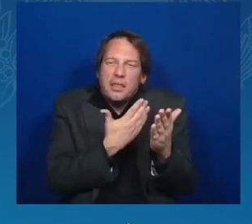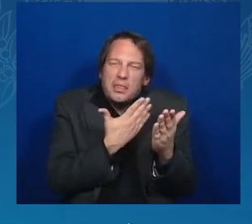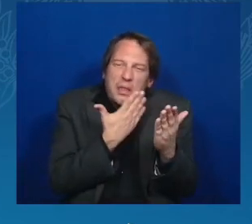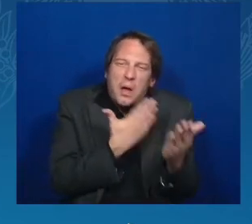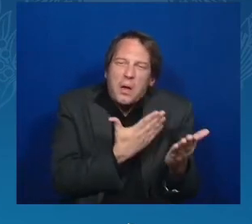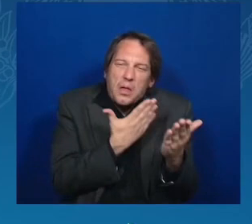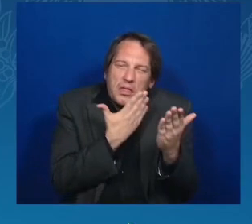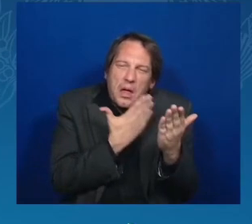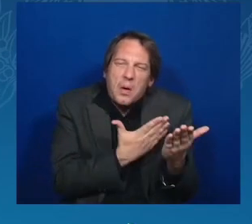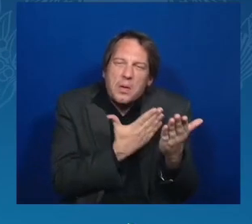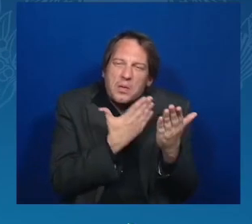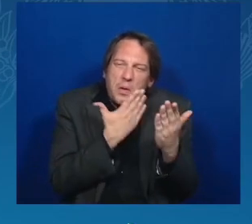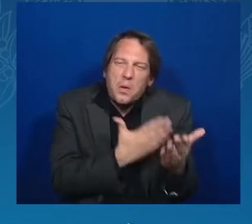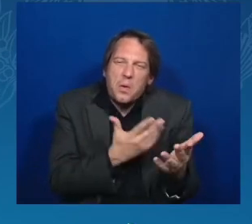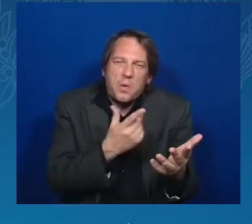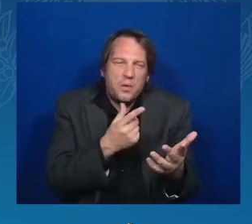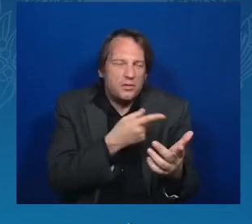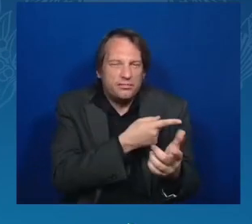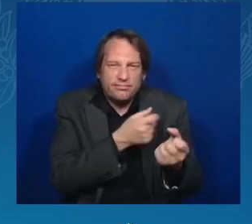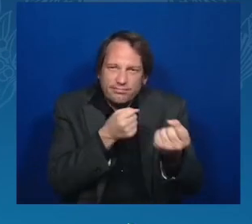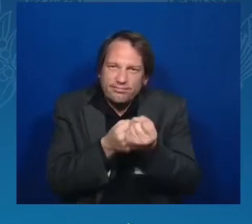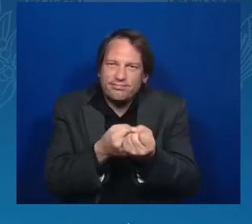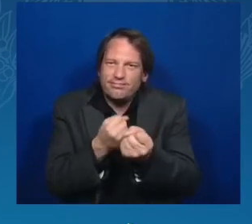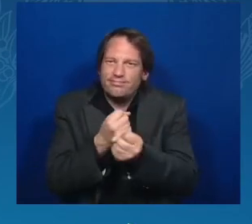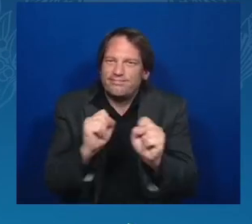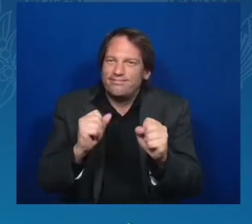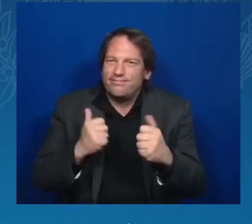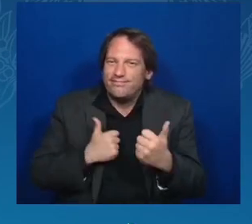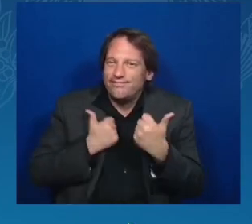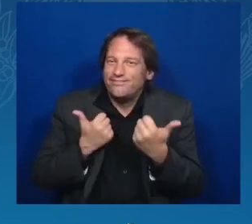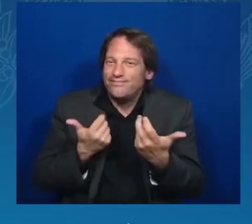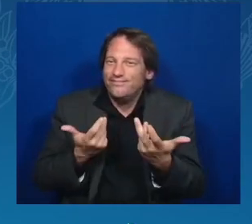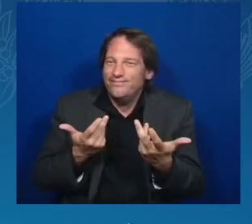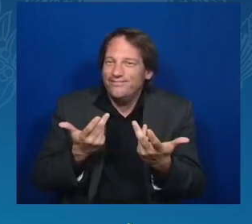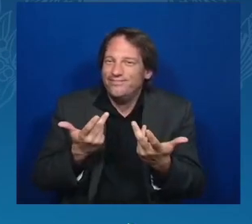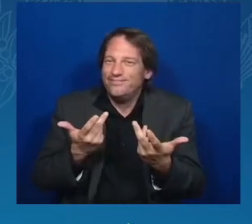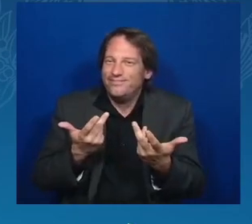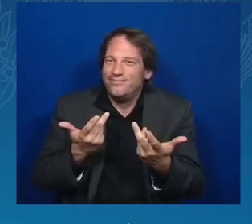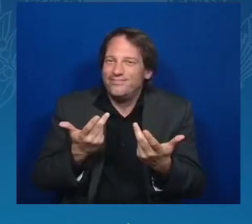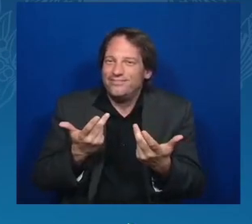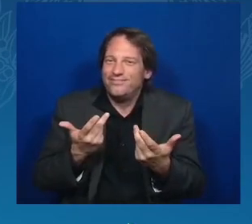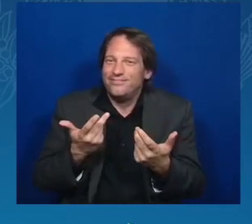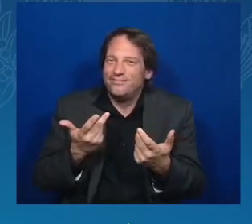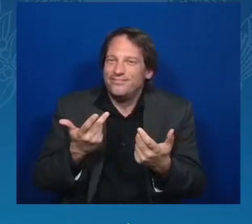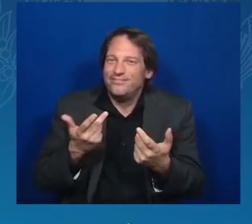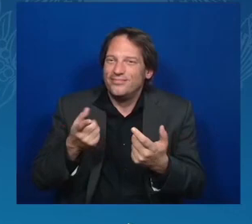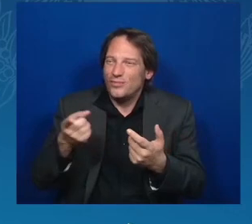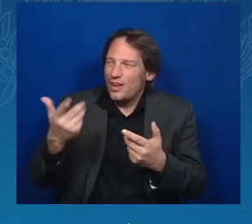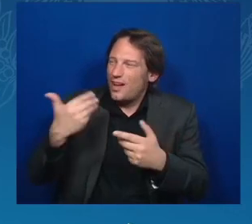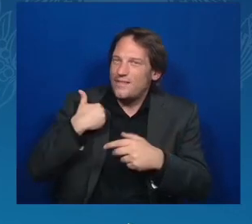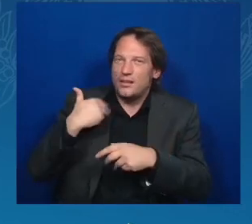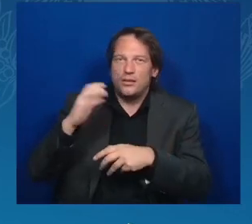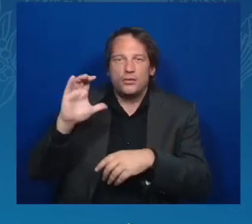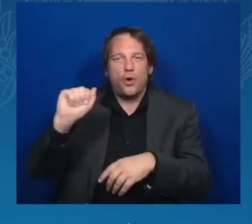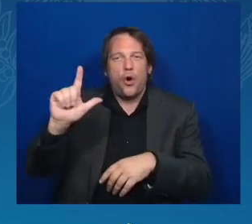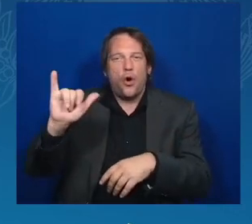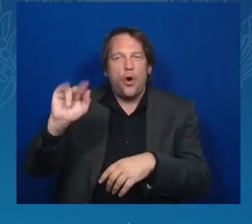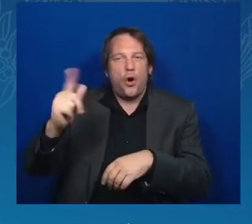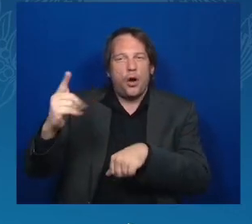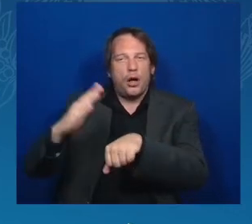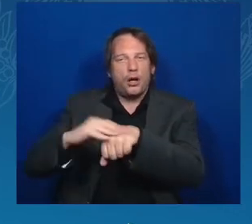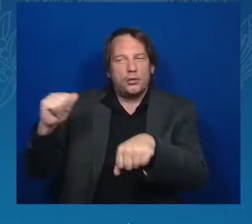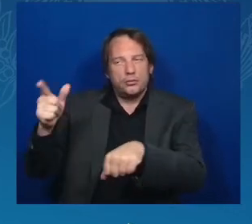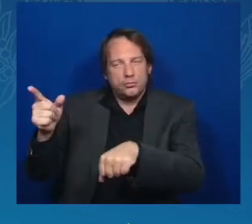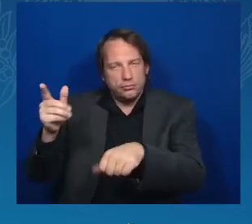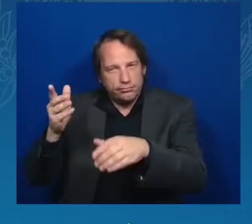calling. Each one of you has answered a calling to serve in an extraordinary way. When I think about the